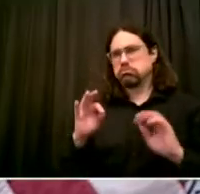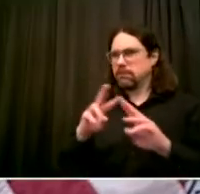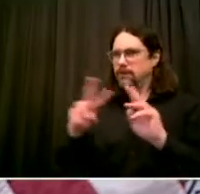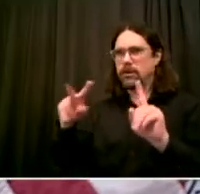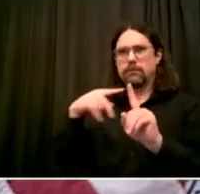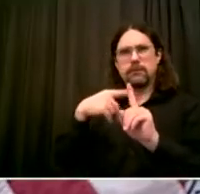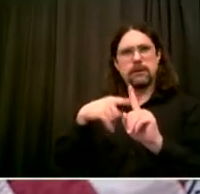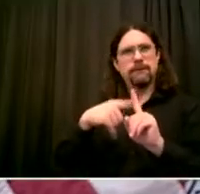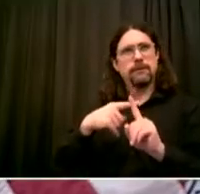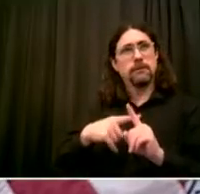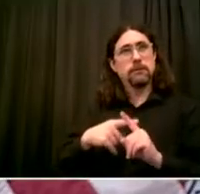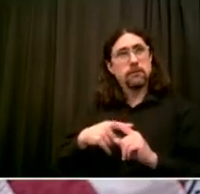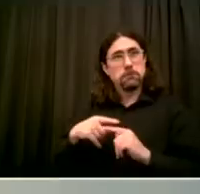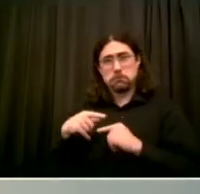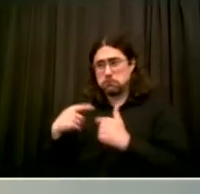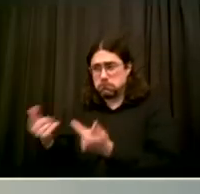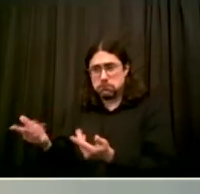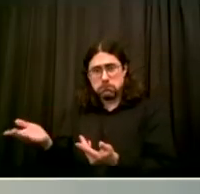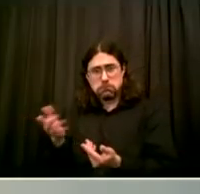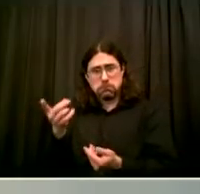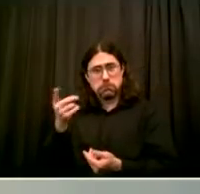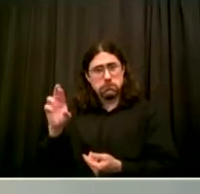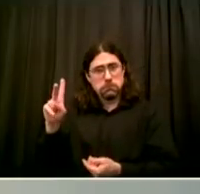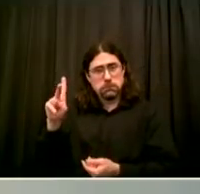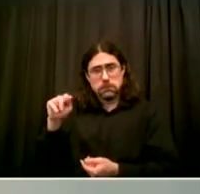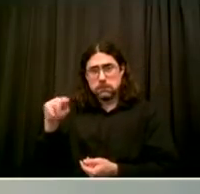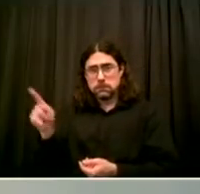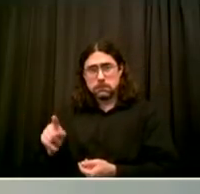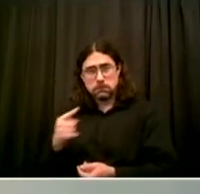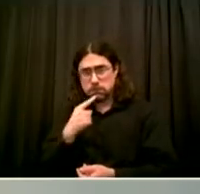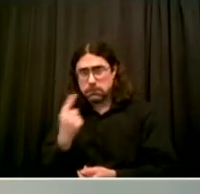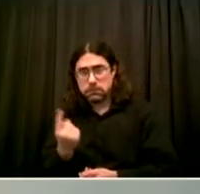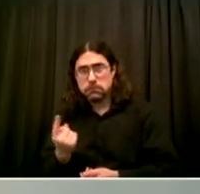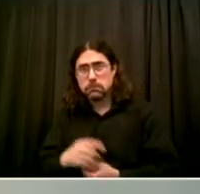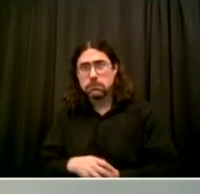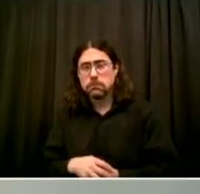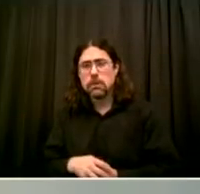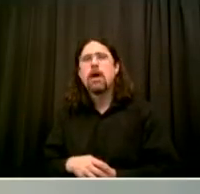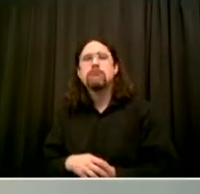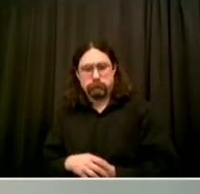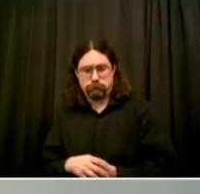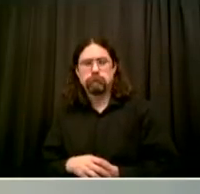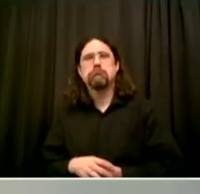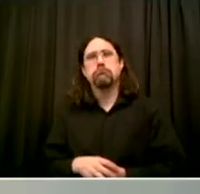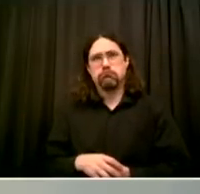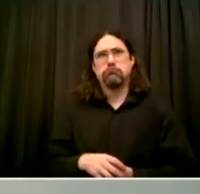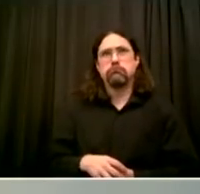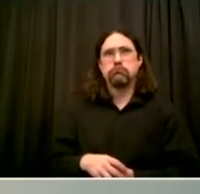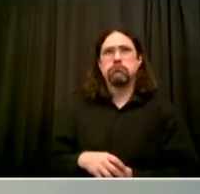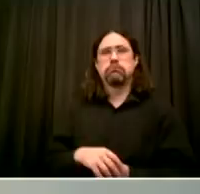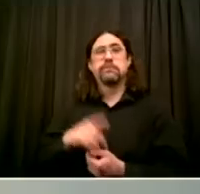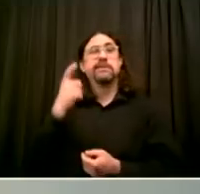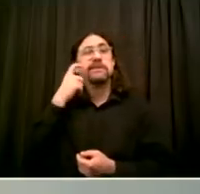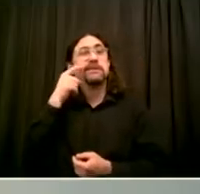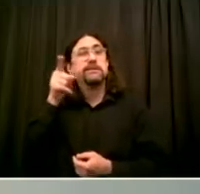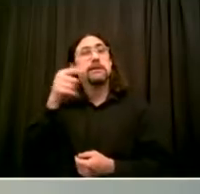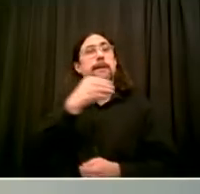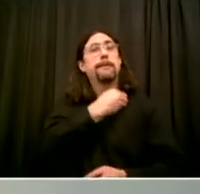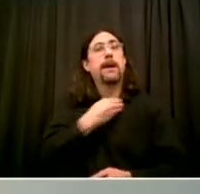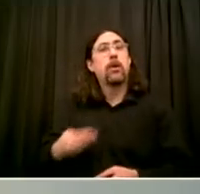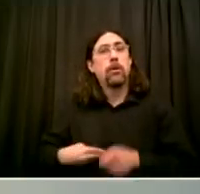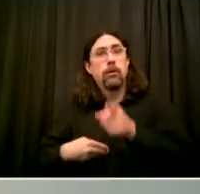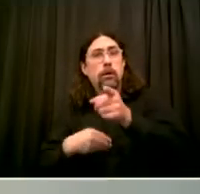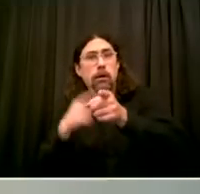very well. This is not a new issue. It has often been necessary in public health for people to isolate